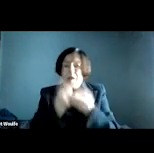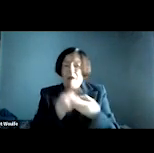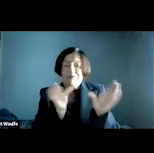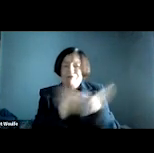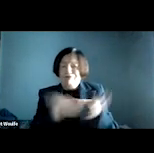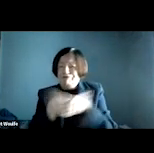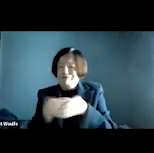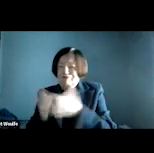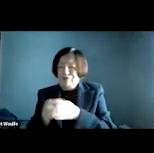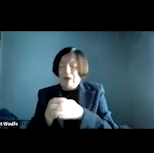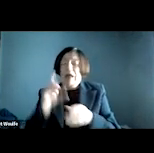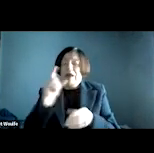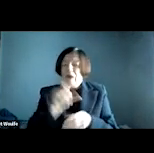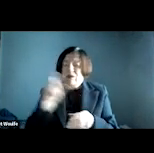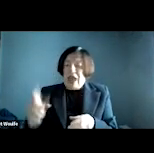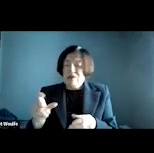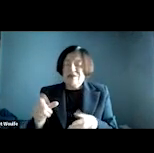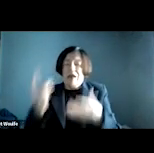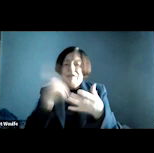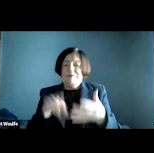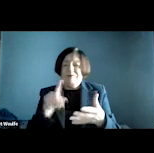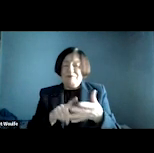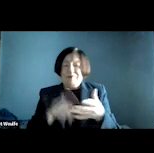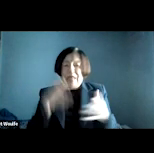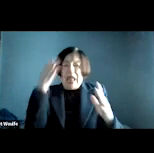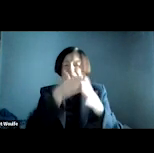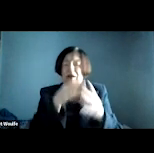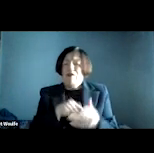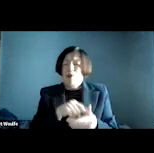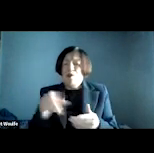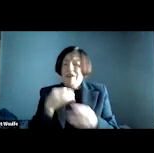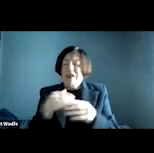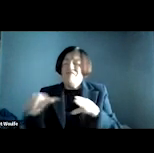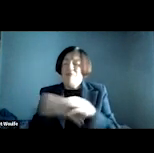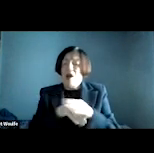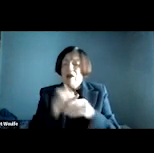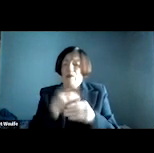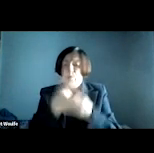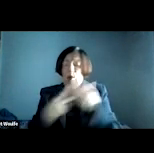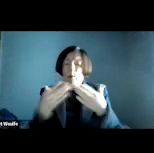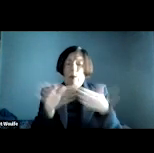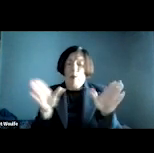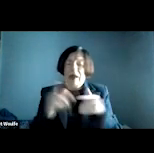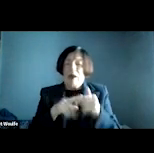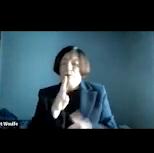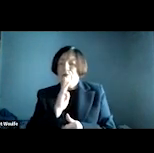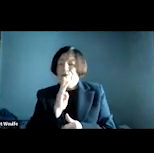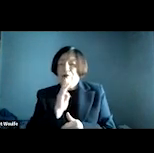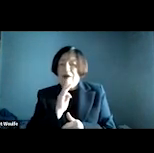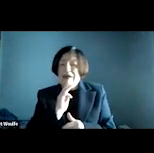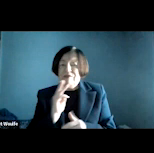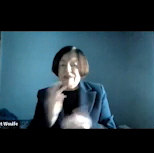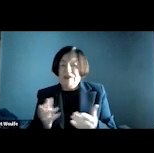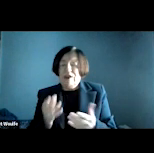is aimed at local authorities. It is aimed at those involved in both public and private procurement, again, for